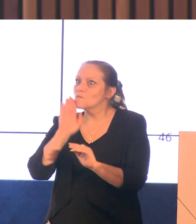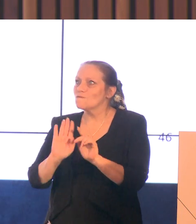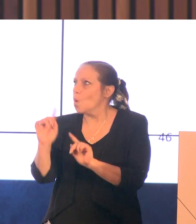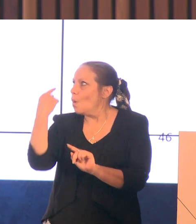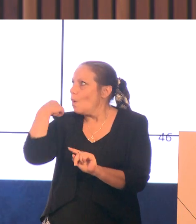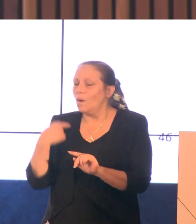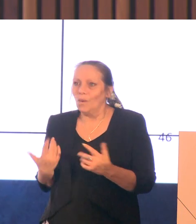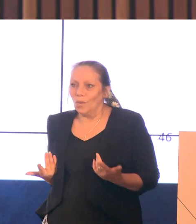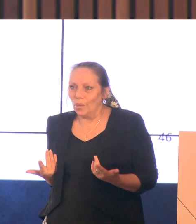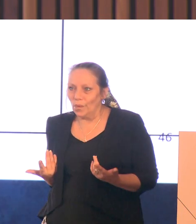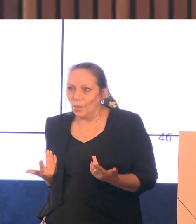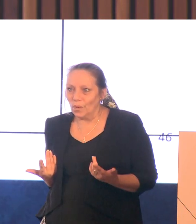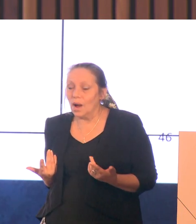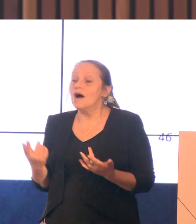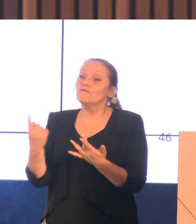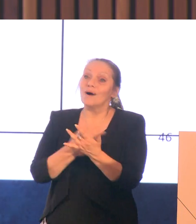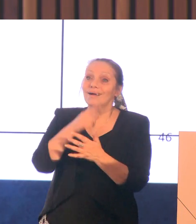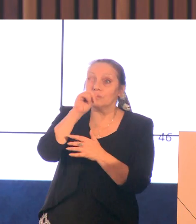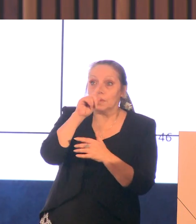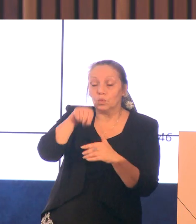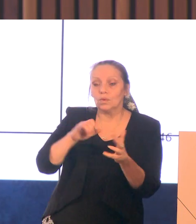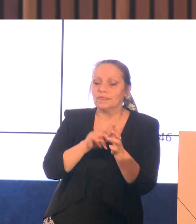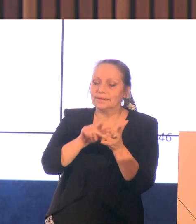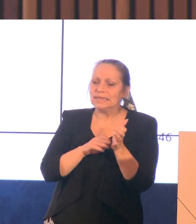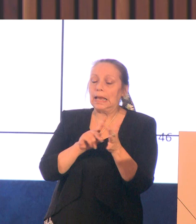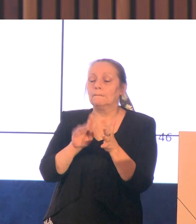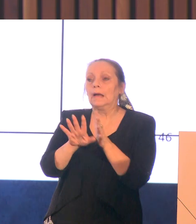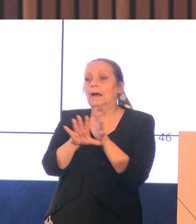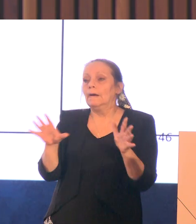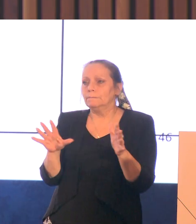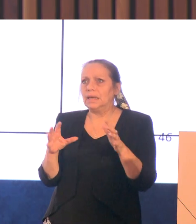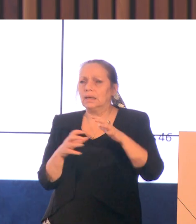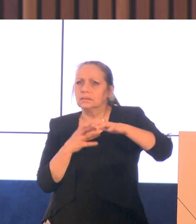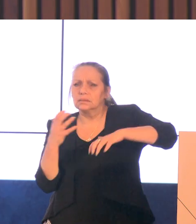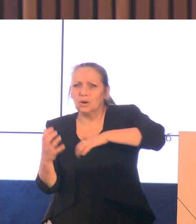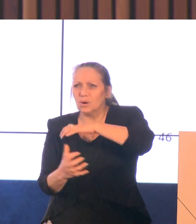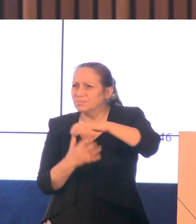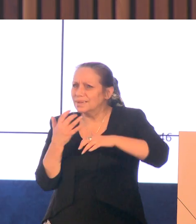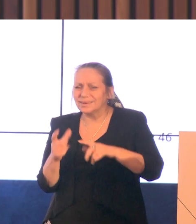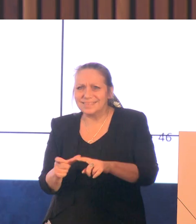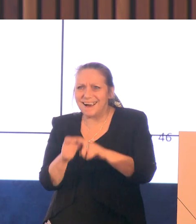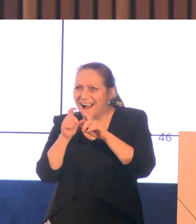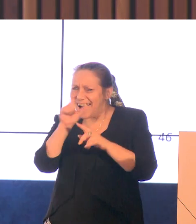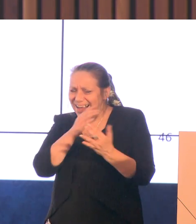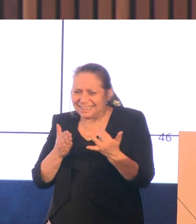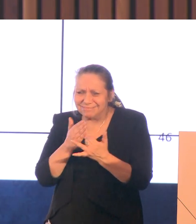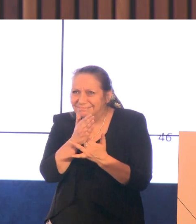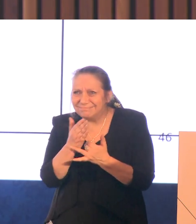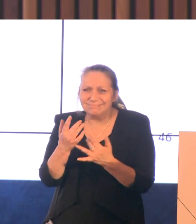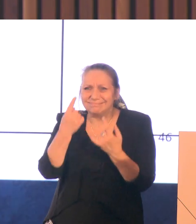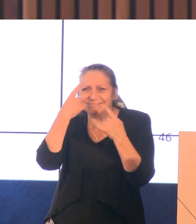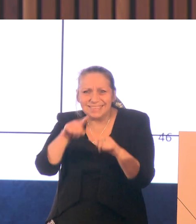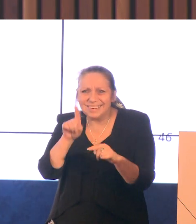to do before, for others this scheme is hugely complex. Complex to navigate, complex